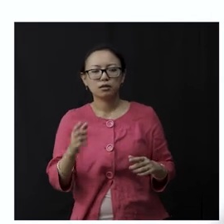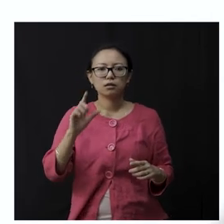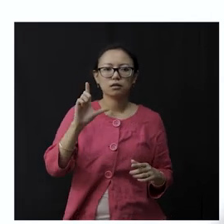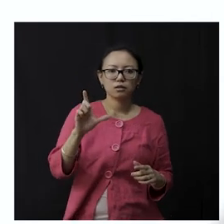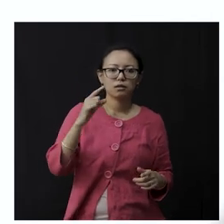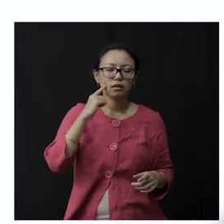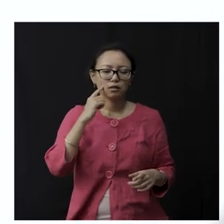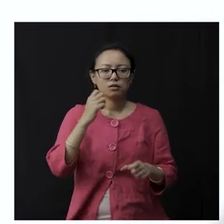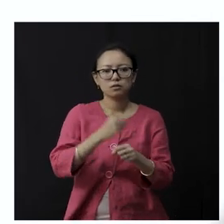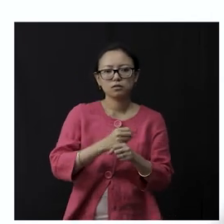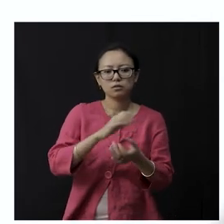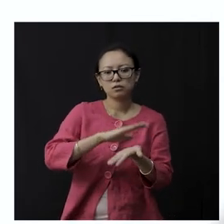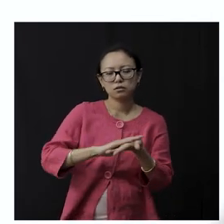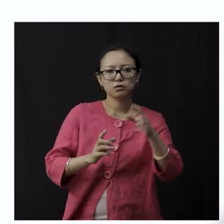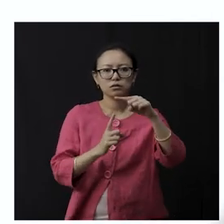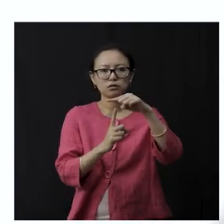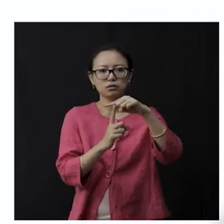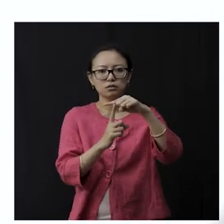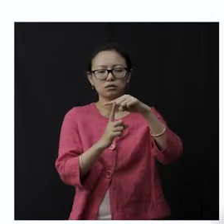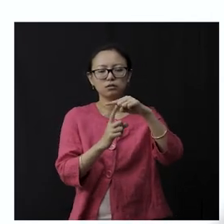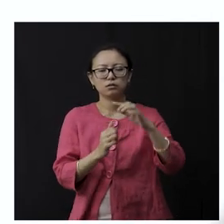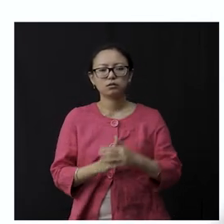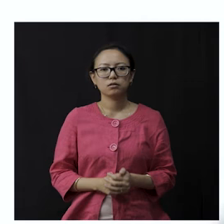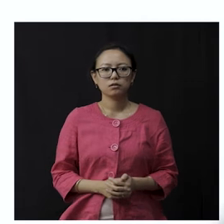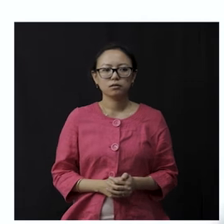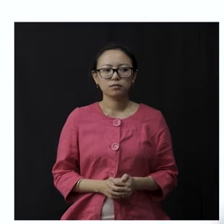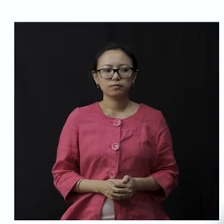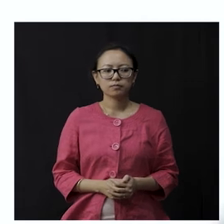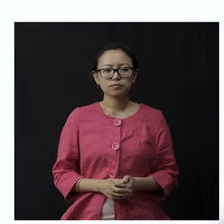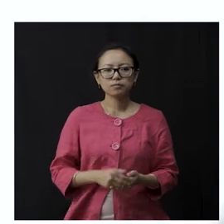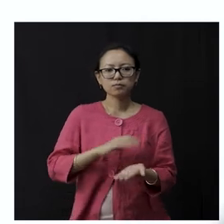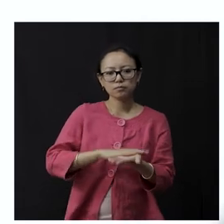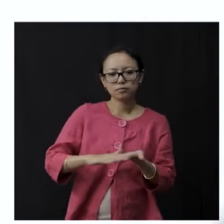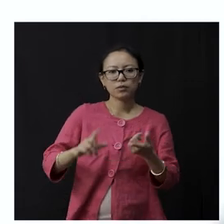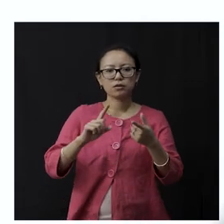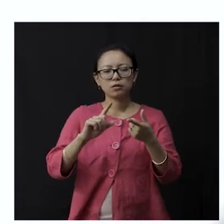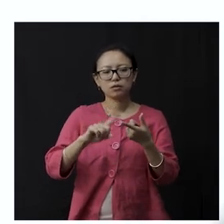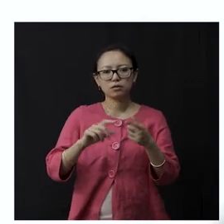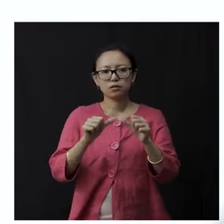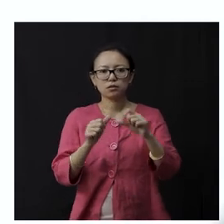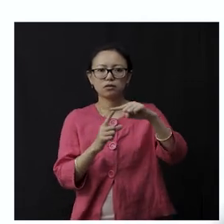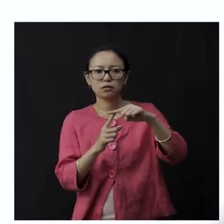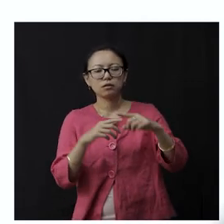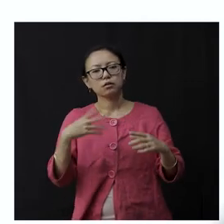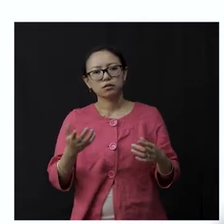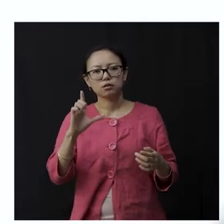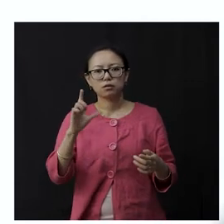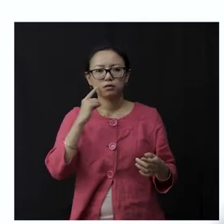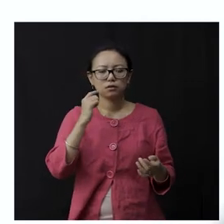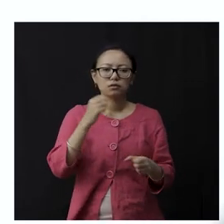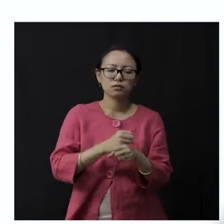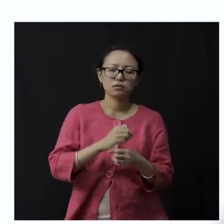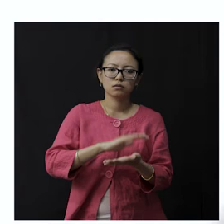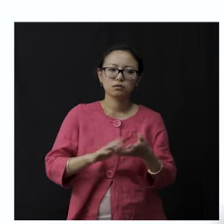Yes, very good. Light. The sun gives us heat and light. Next,